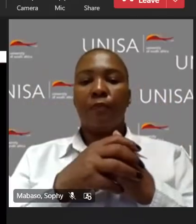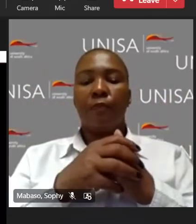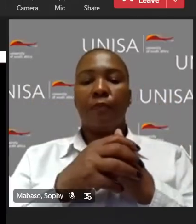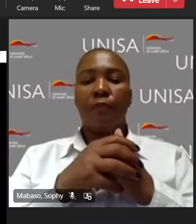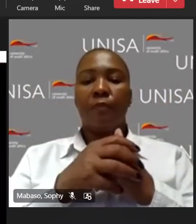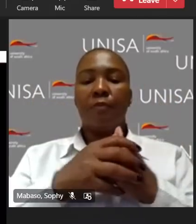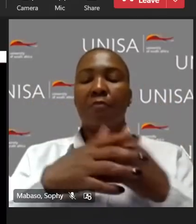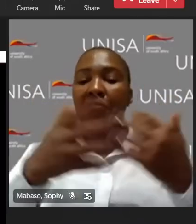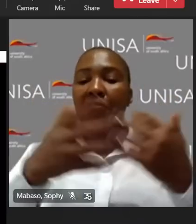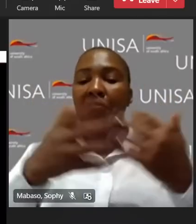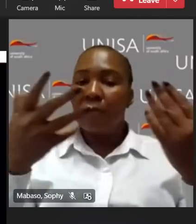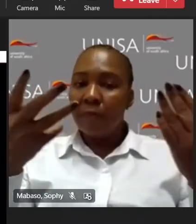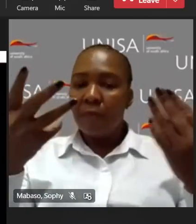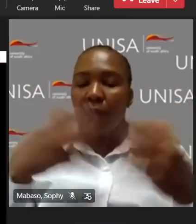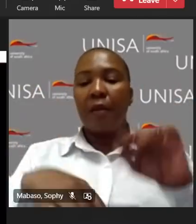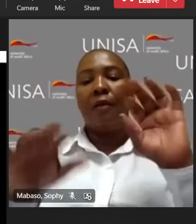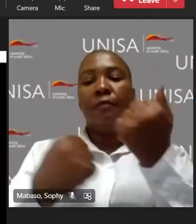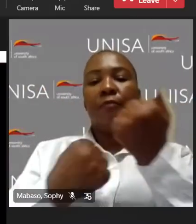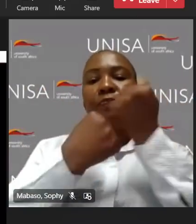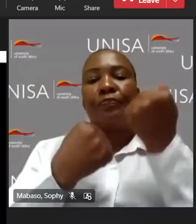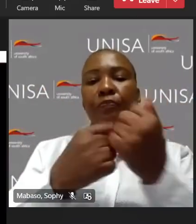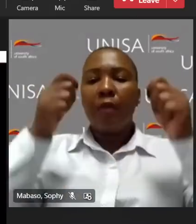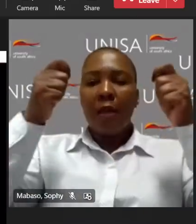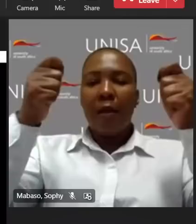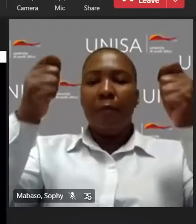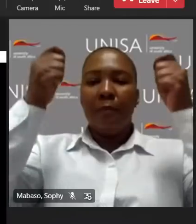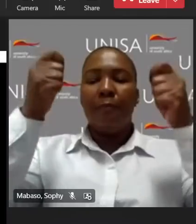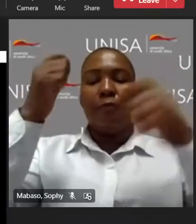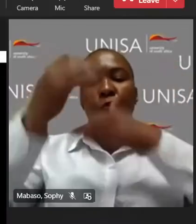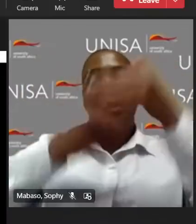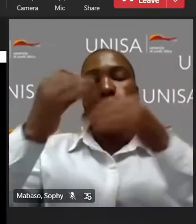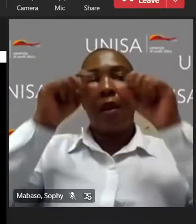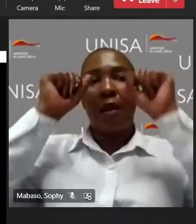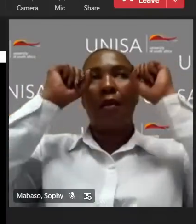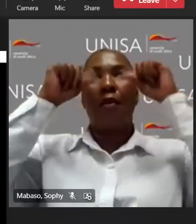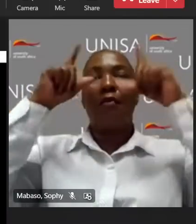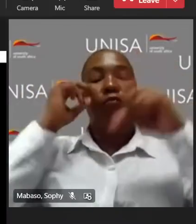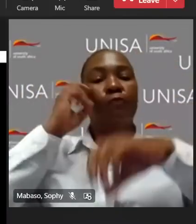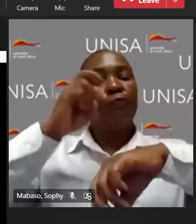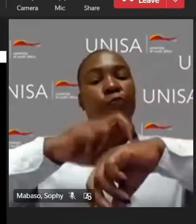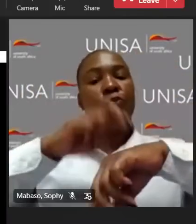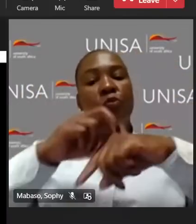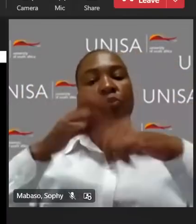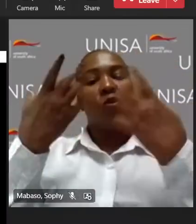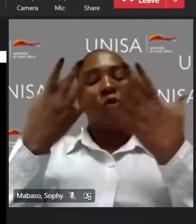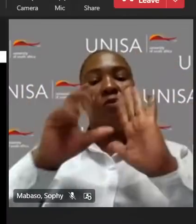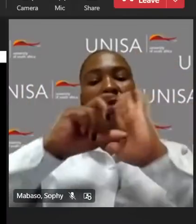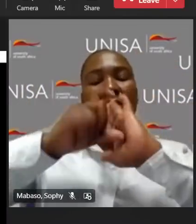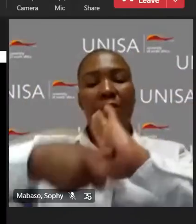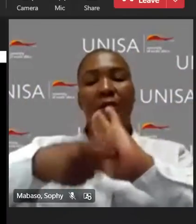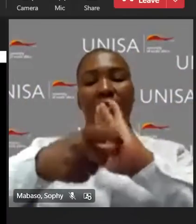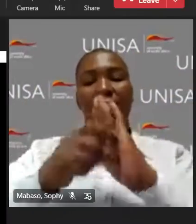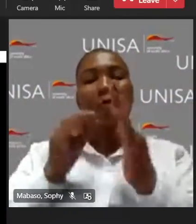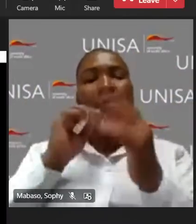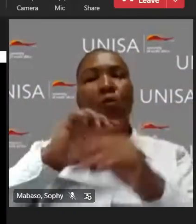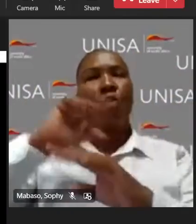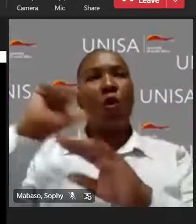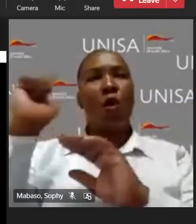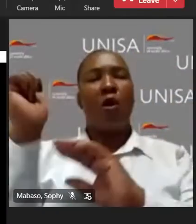We also have advocacy campaigns to continue raising up awareness about the needs of students with disabilities throughout the